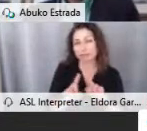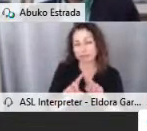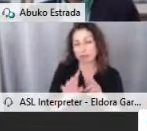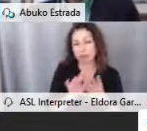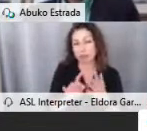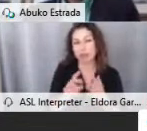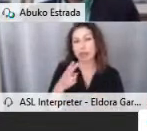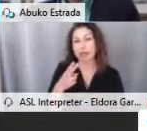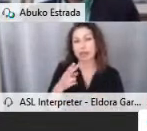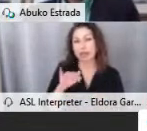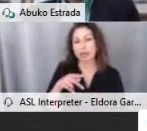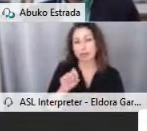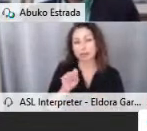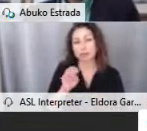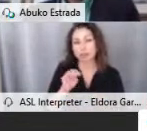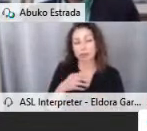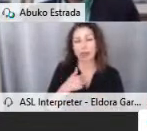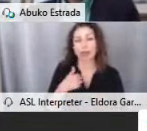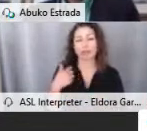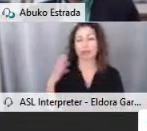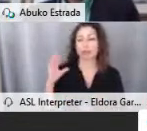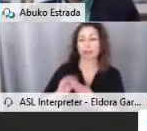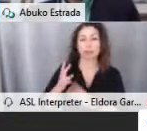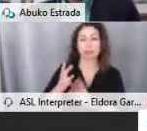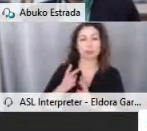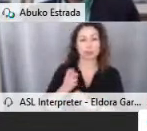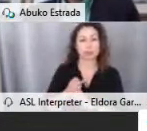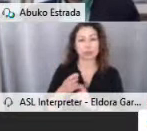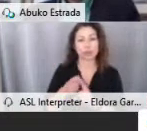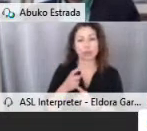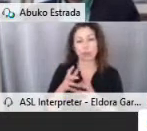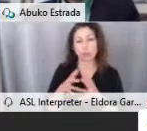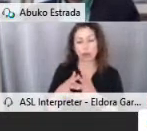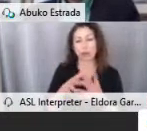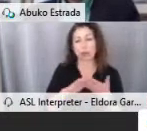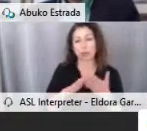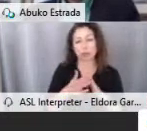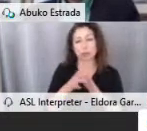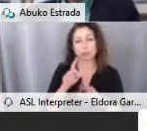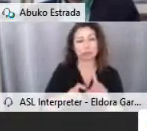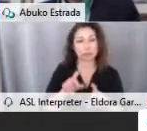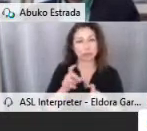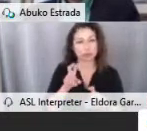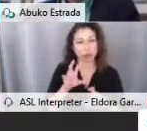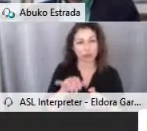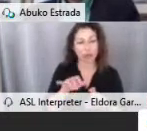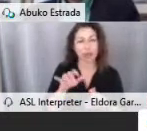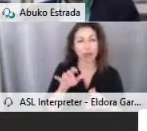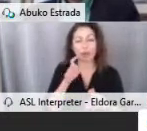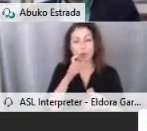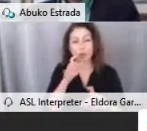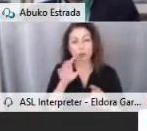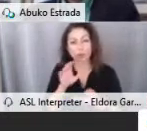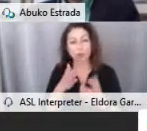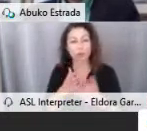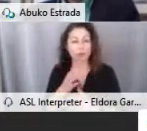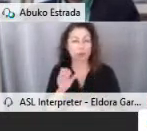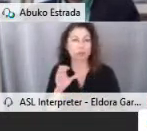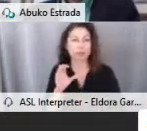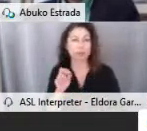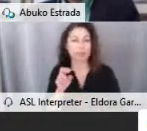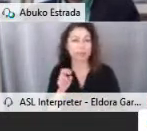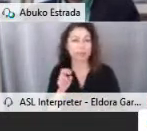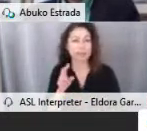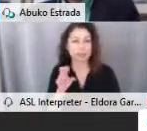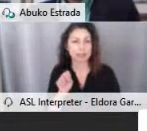is based on 2 years of data from the American Community Survey, which is fielded by the U.S. Census Bureau.